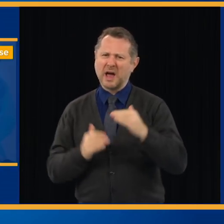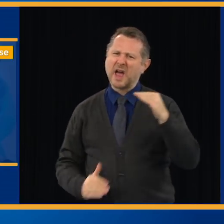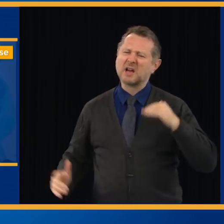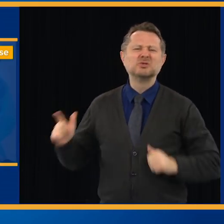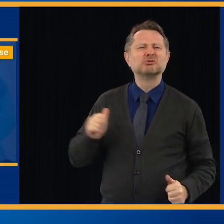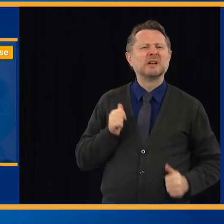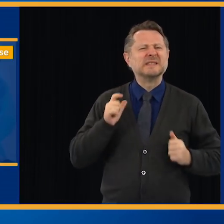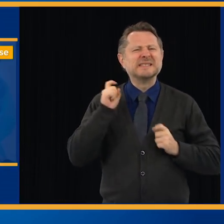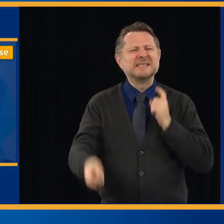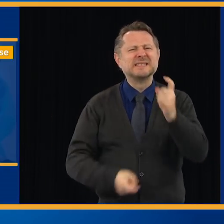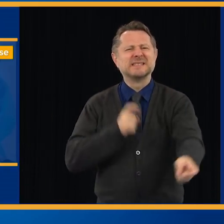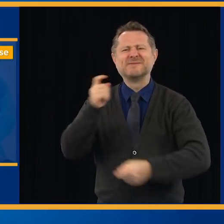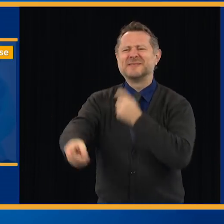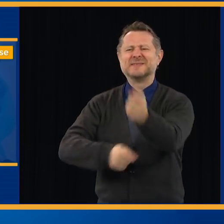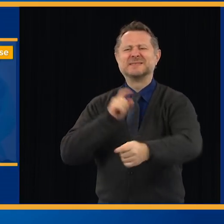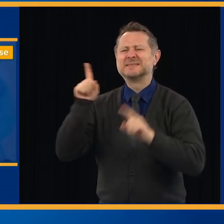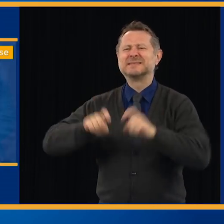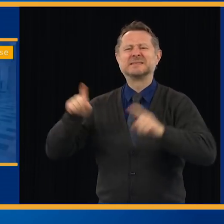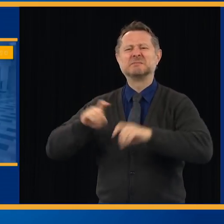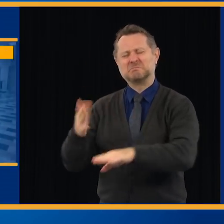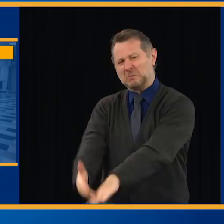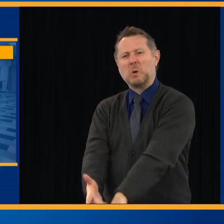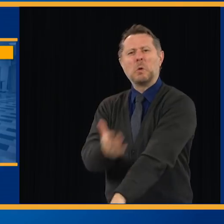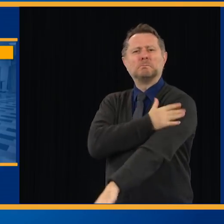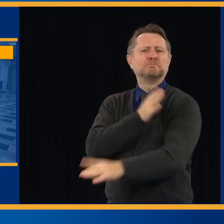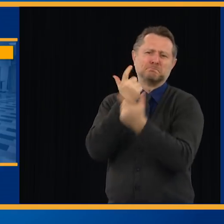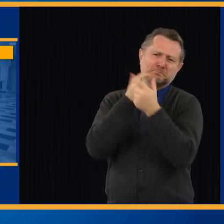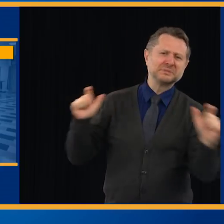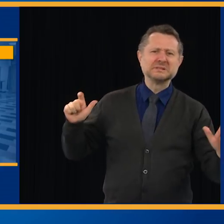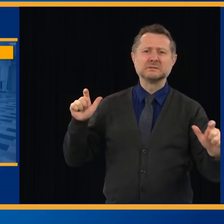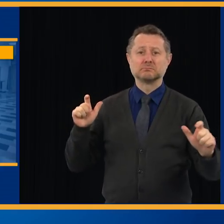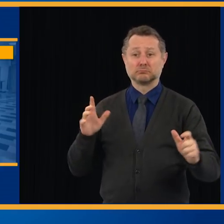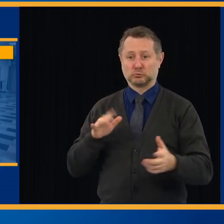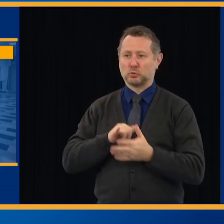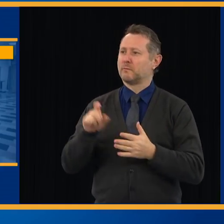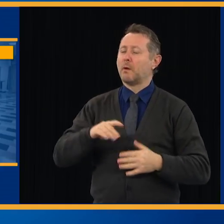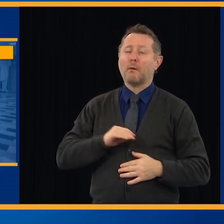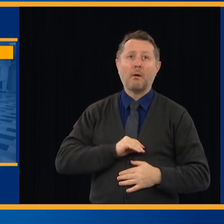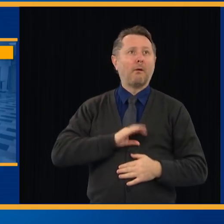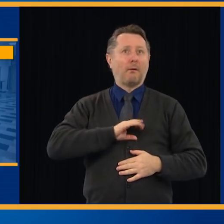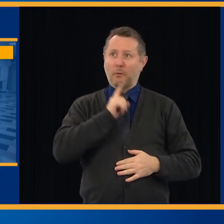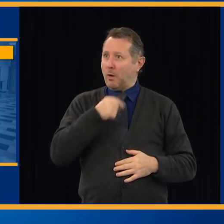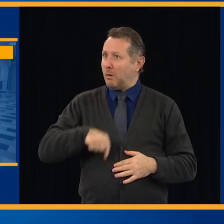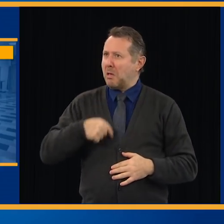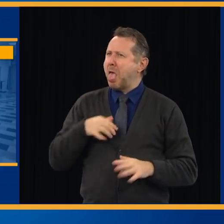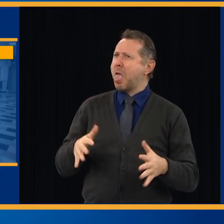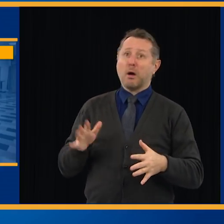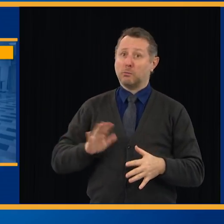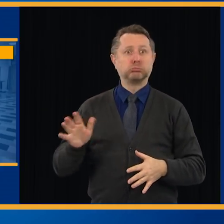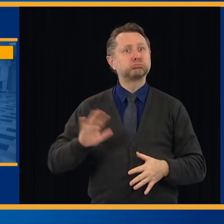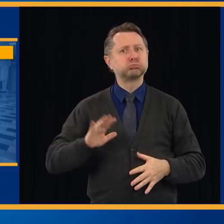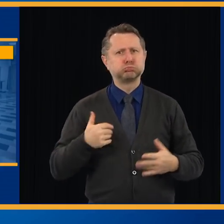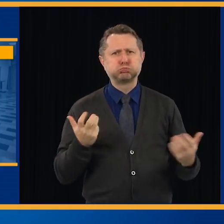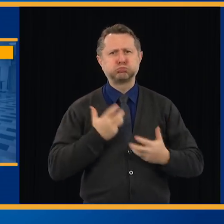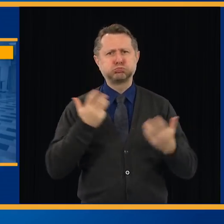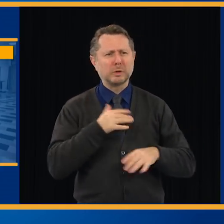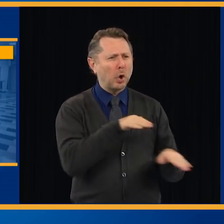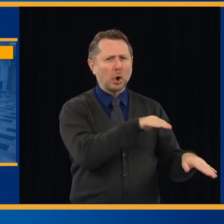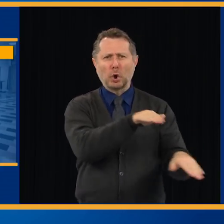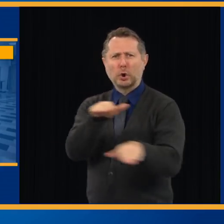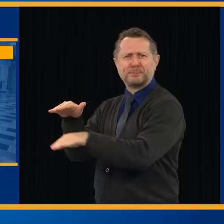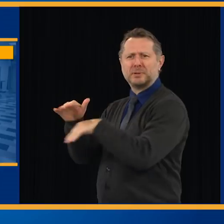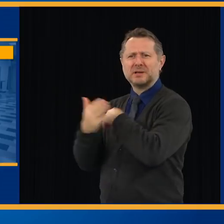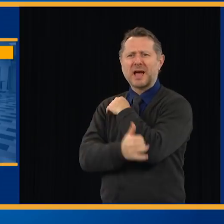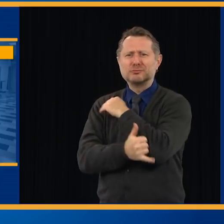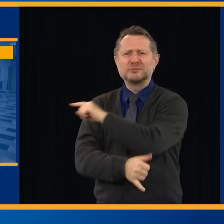great progress, and New Yorkers should feel good about that, but we have more to do. On elective surgeries, we